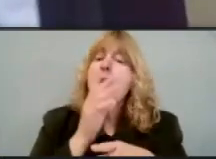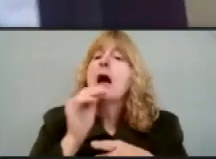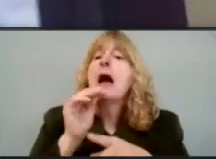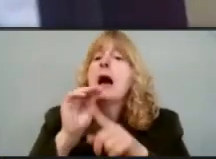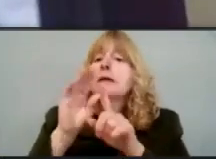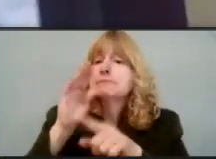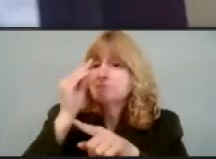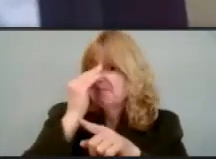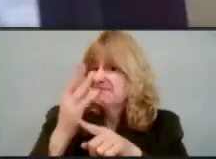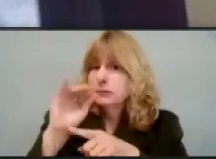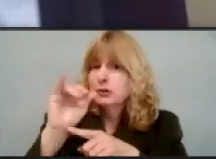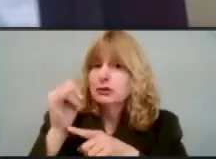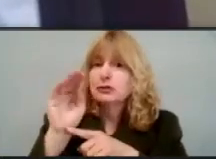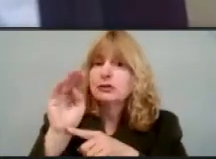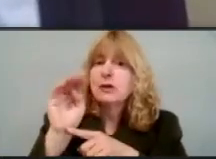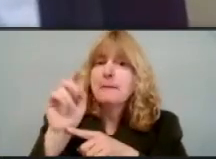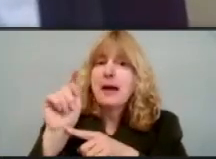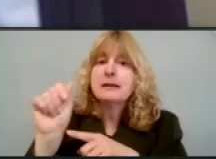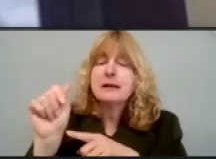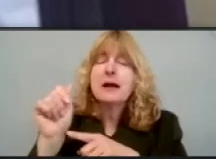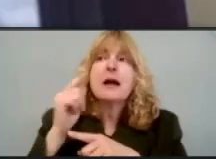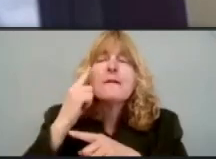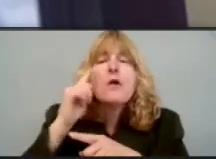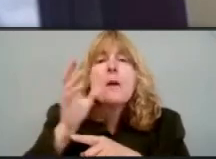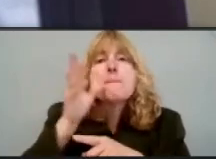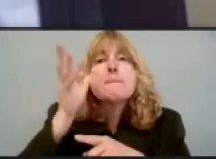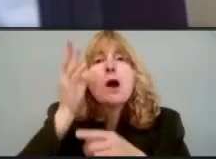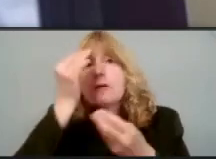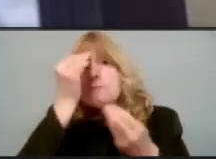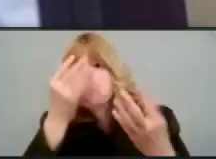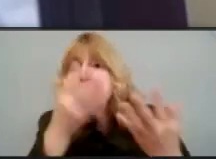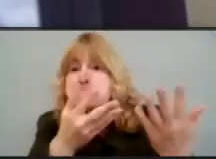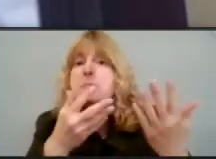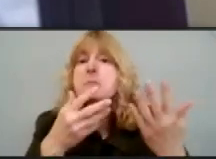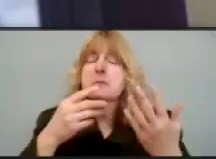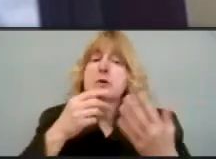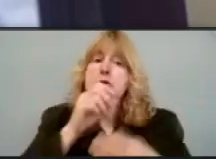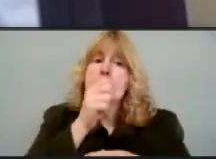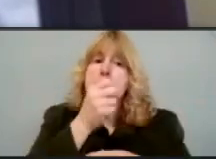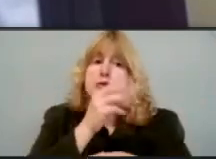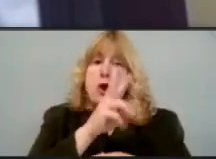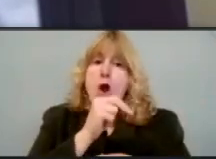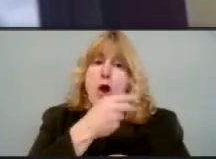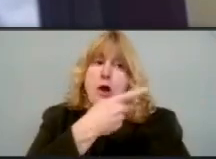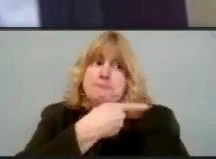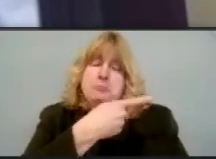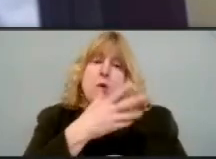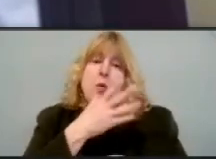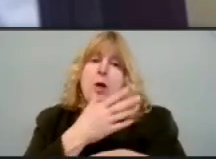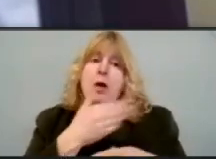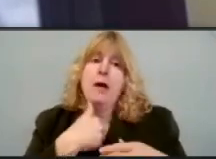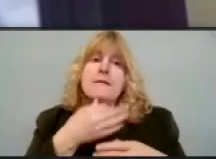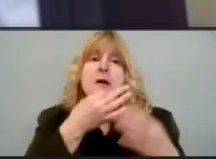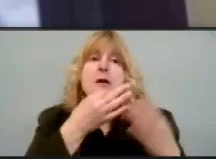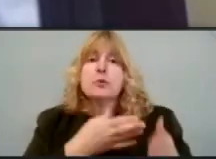in the interim, because Sean and I are going to bring our experts, but we can have parents visit